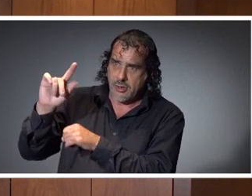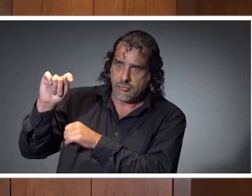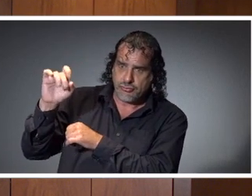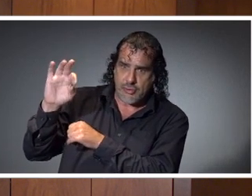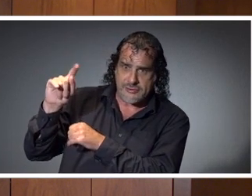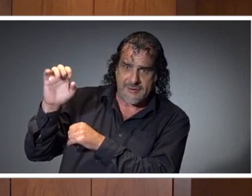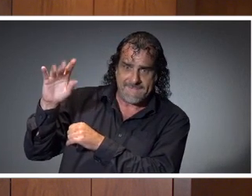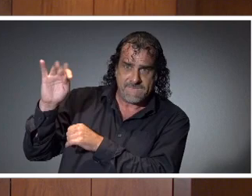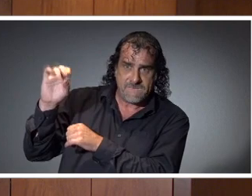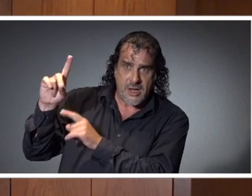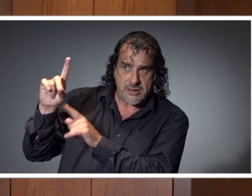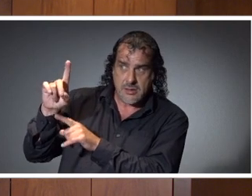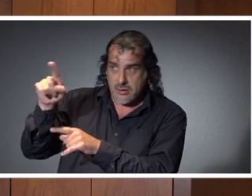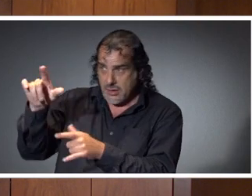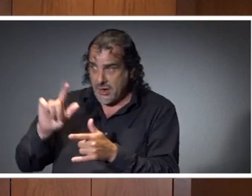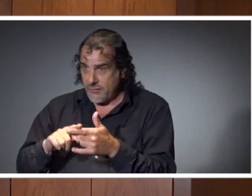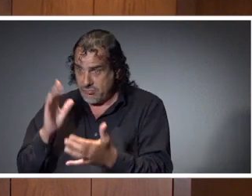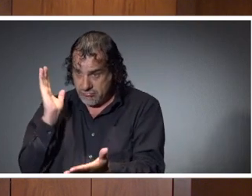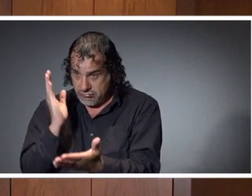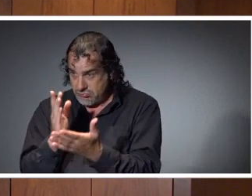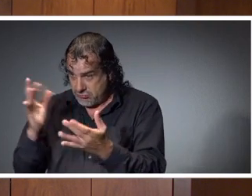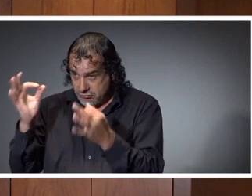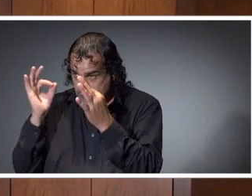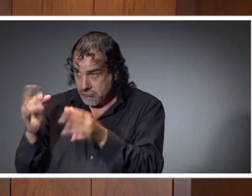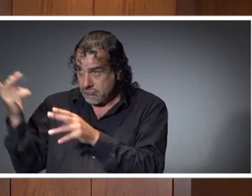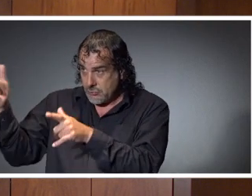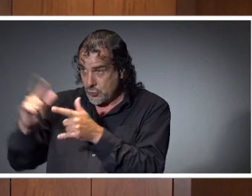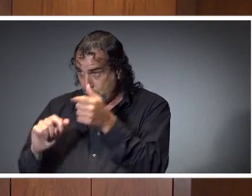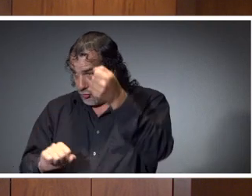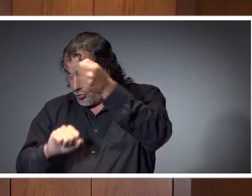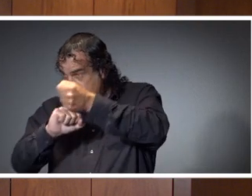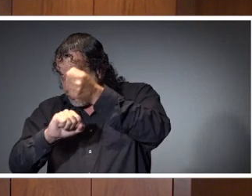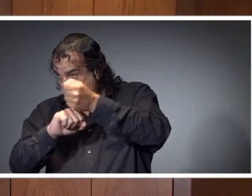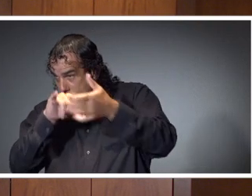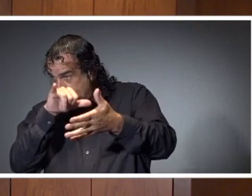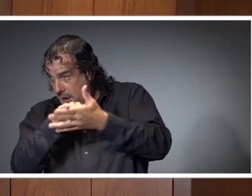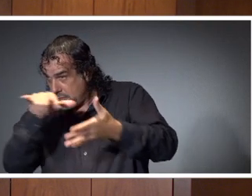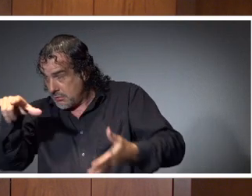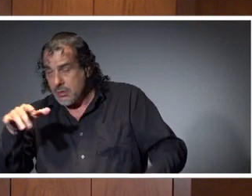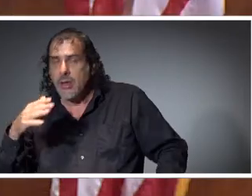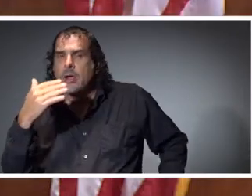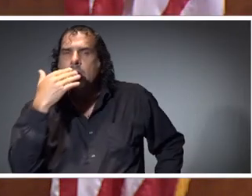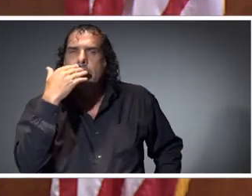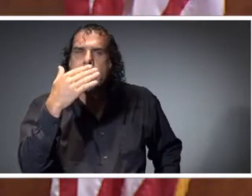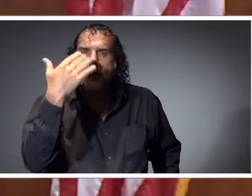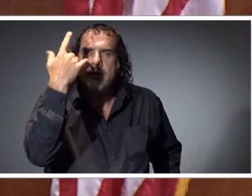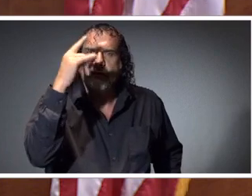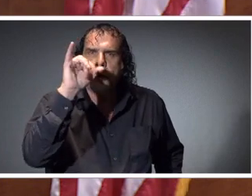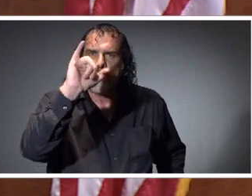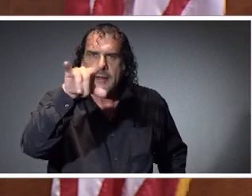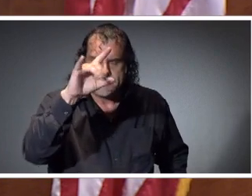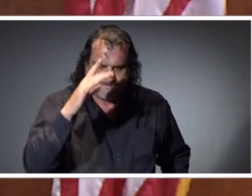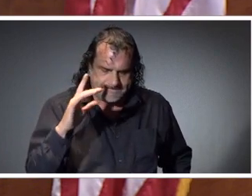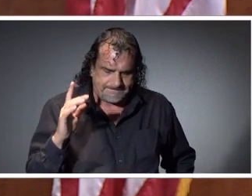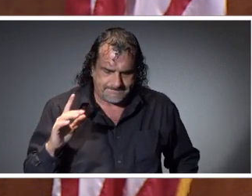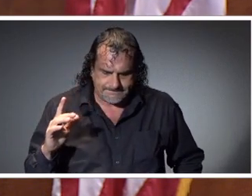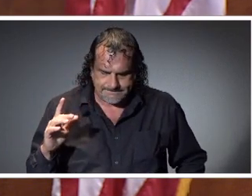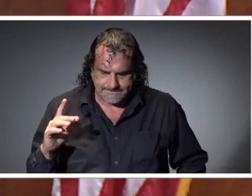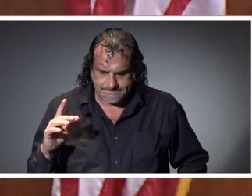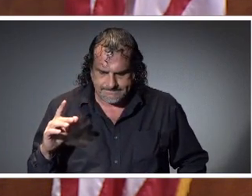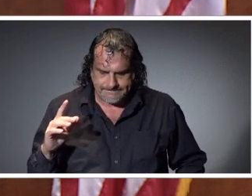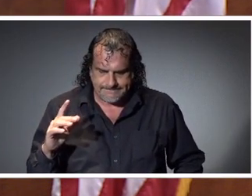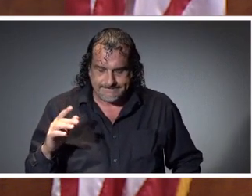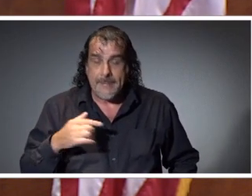office confirmed that? And if true, do you support that? Yeah, well, thank you for the question, Dave. What I would tell you is